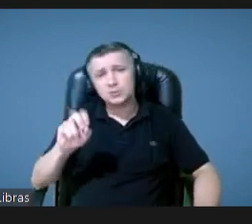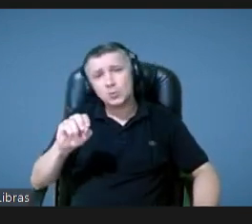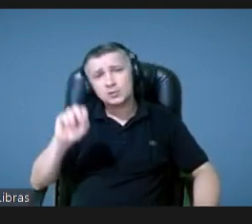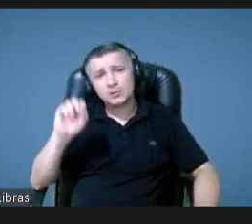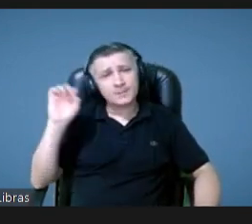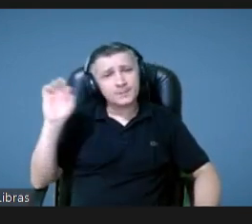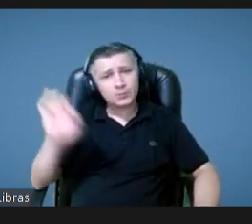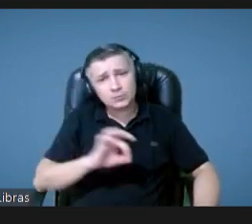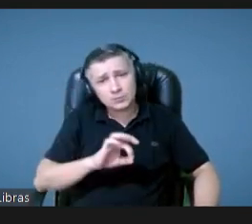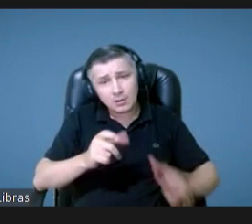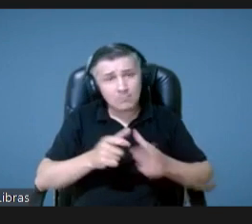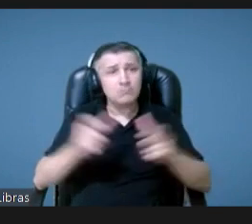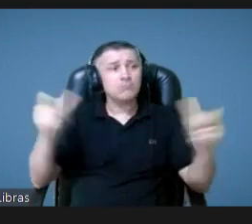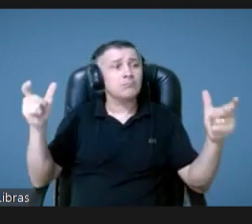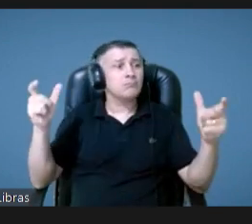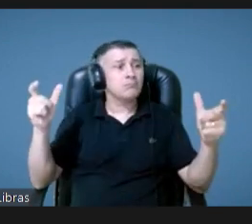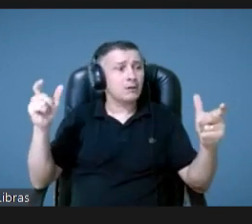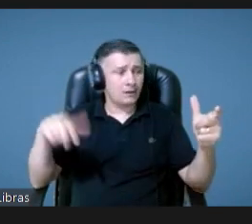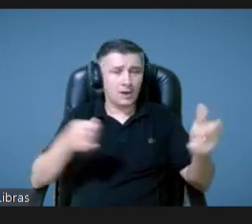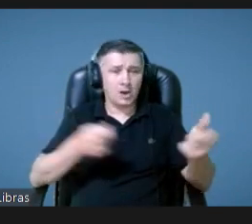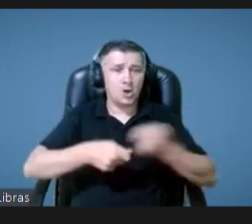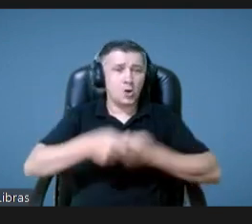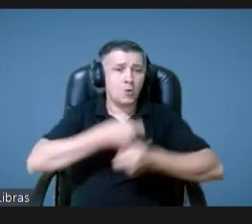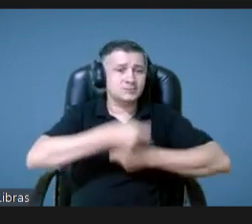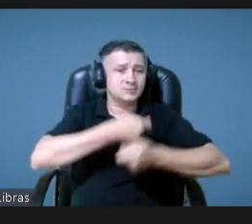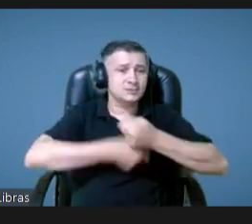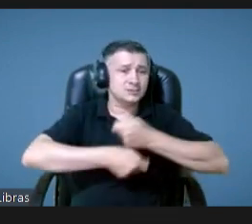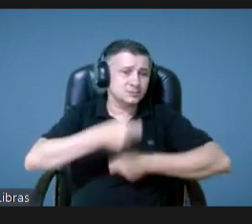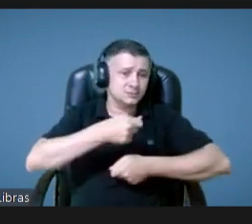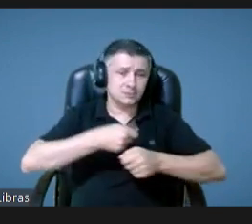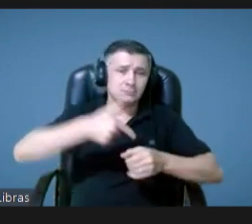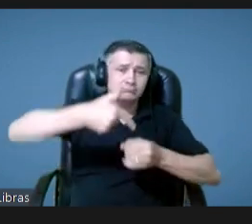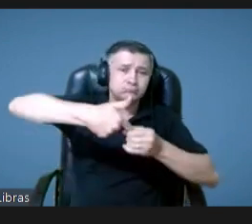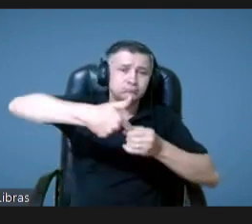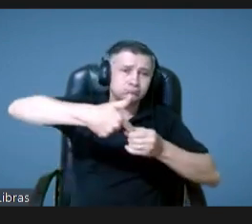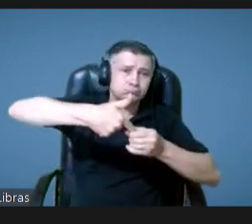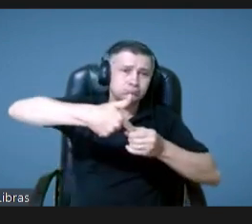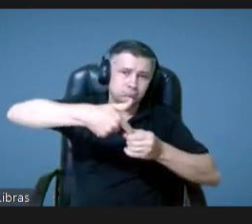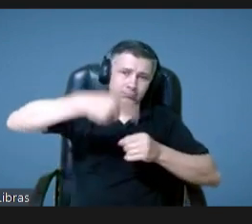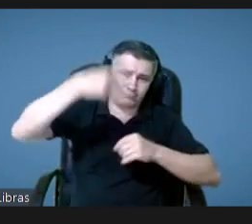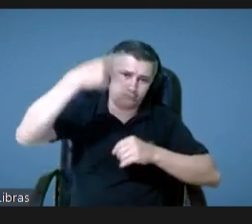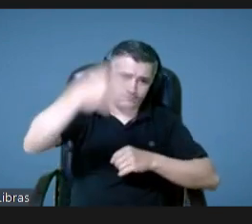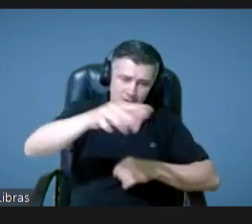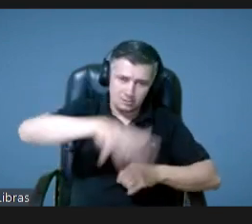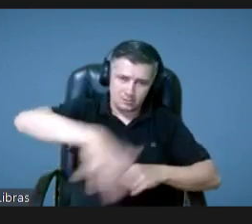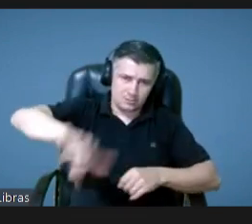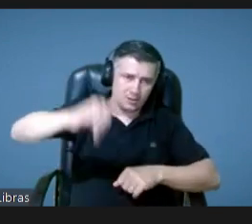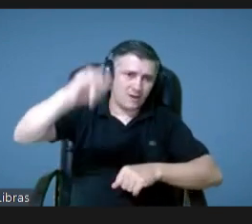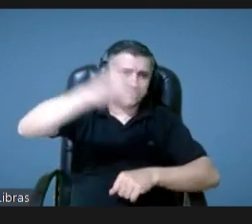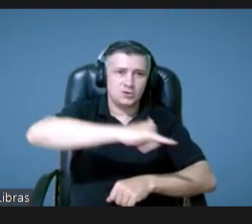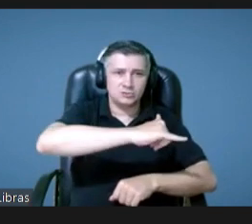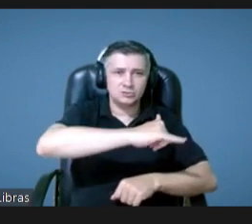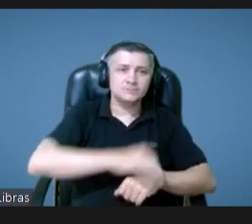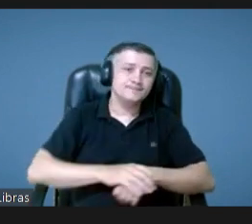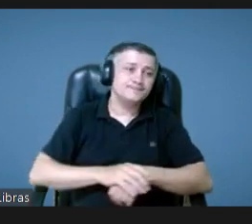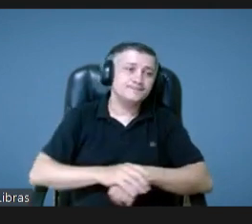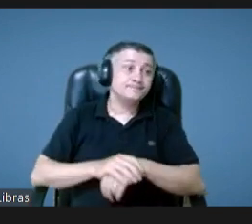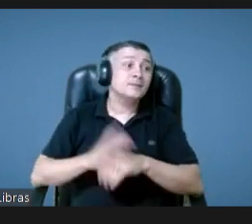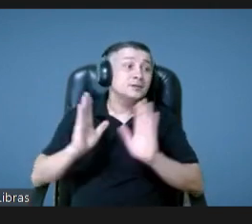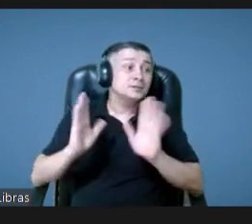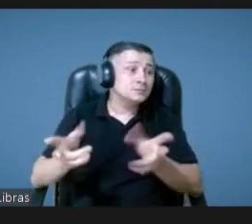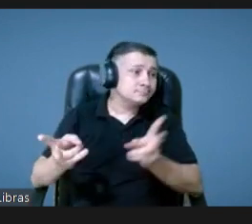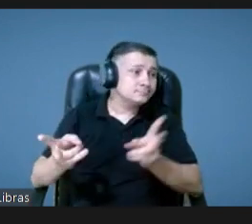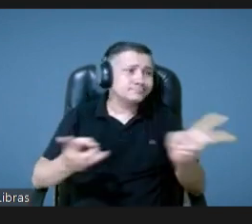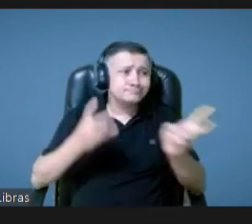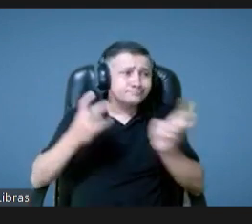The spot flights grew 94%, and we grew nearly 50% in terms of liters